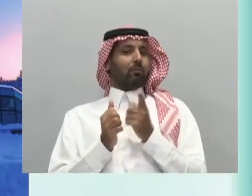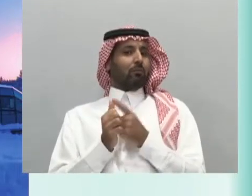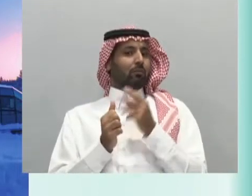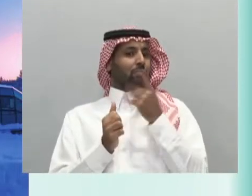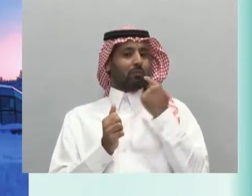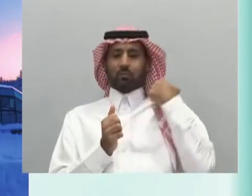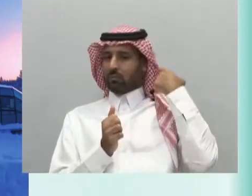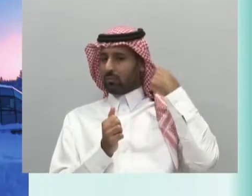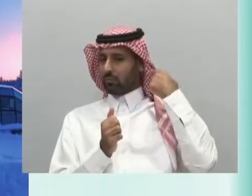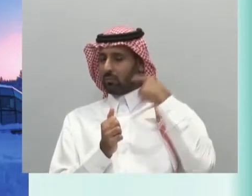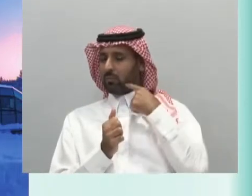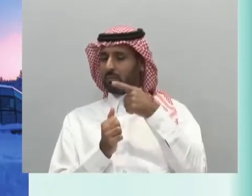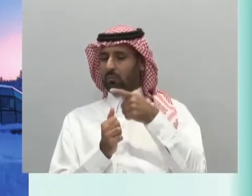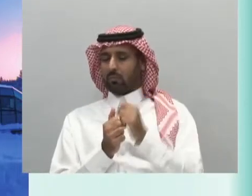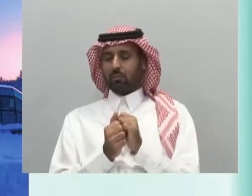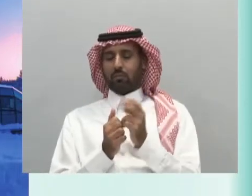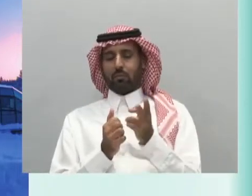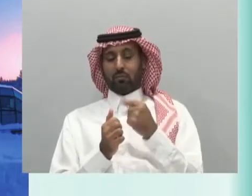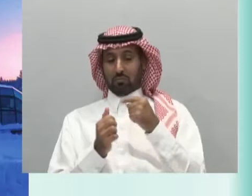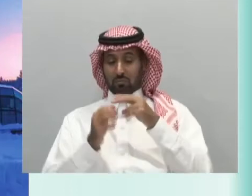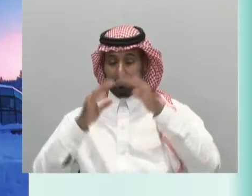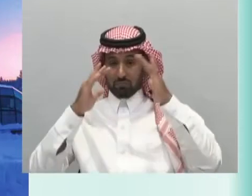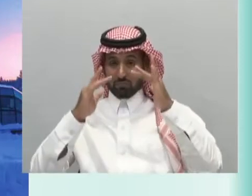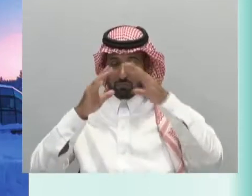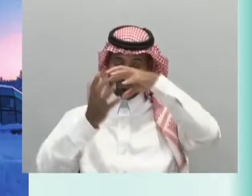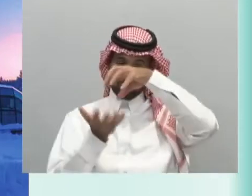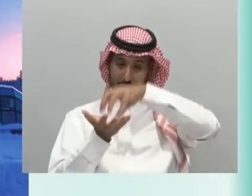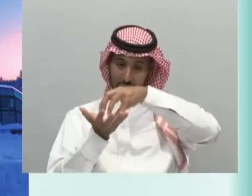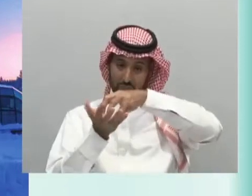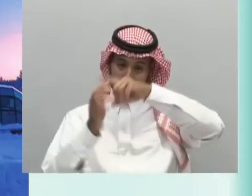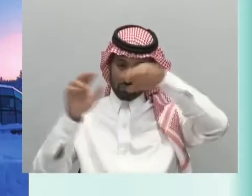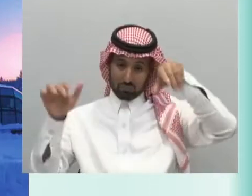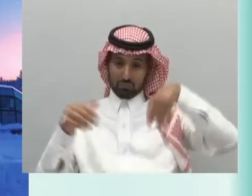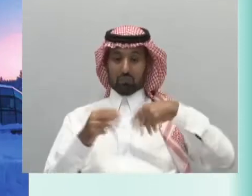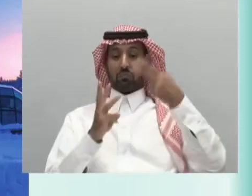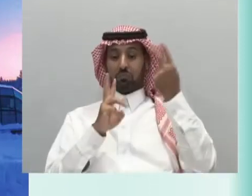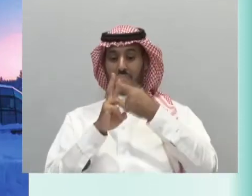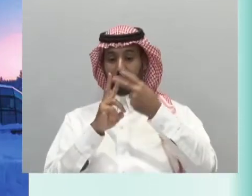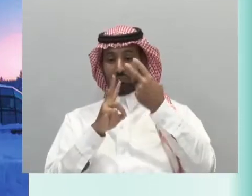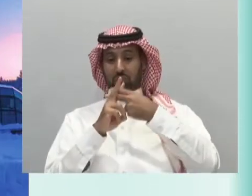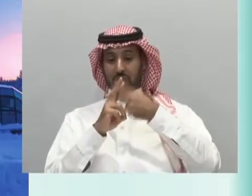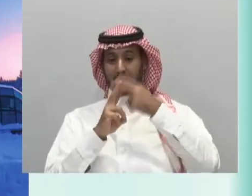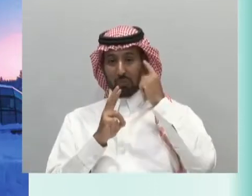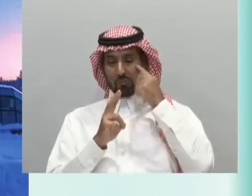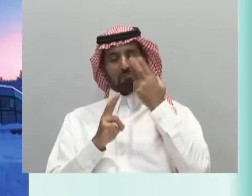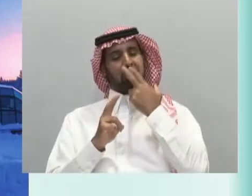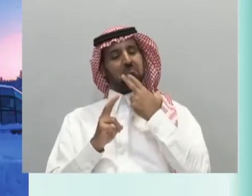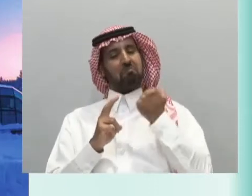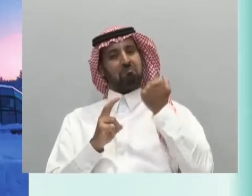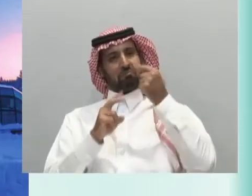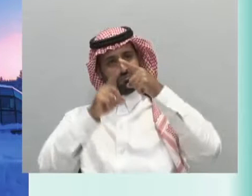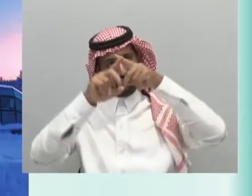passages talking about a room in a hotel which has this very nice view. Okay, the next here, number